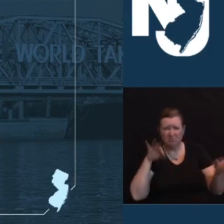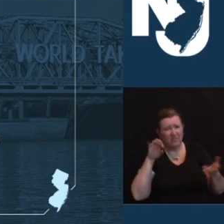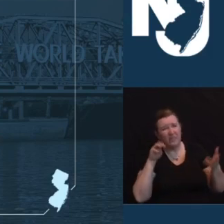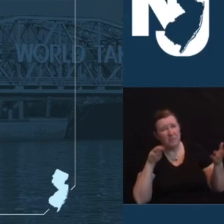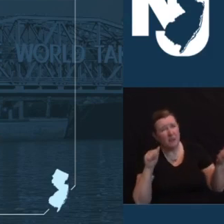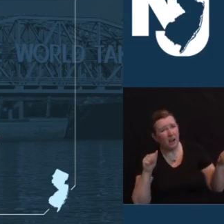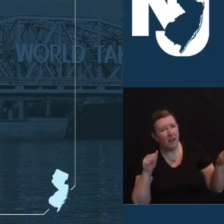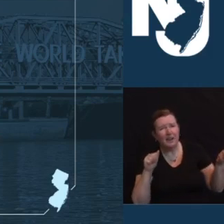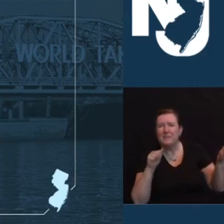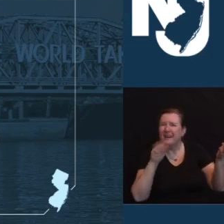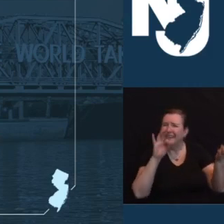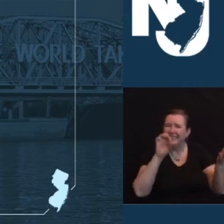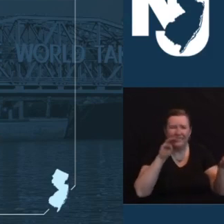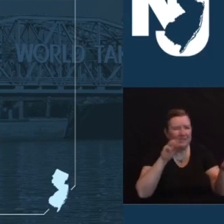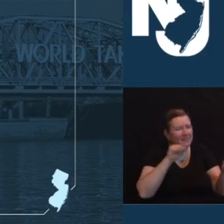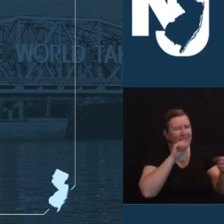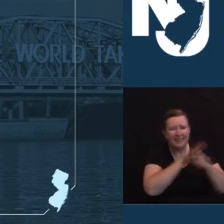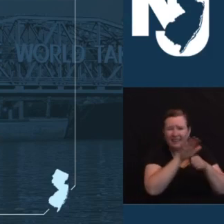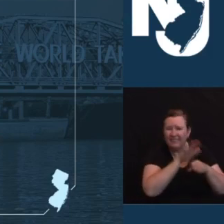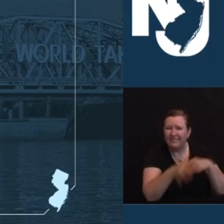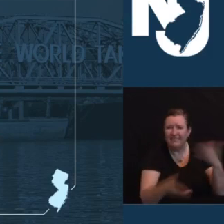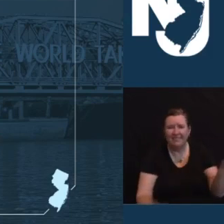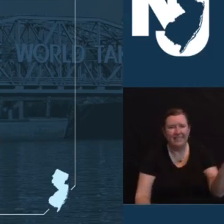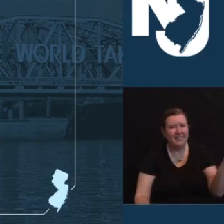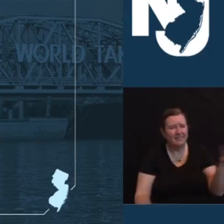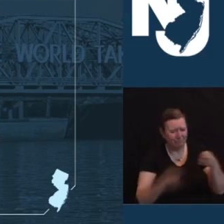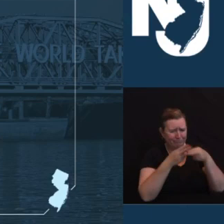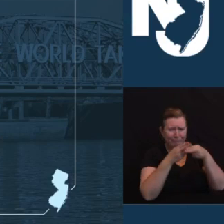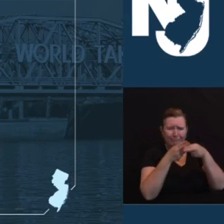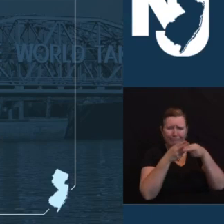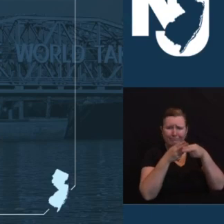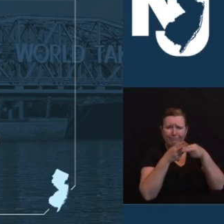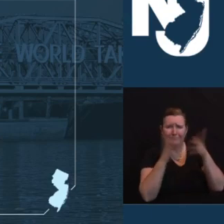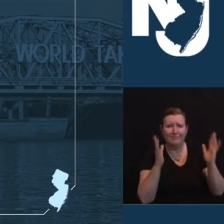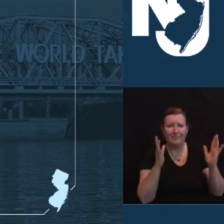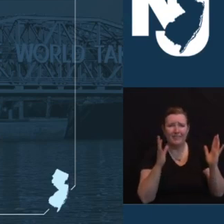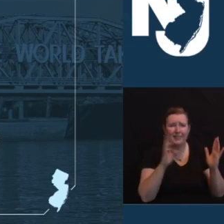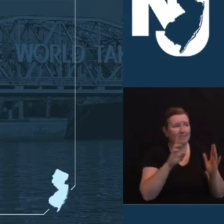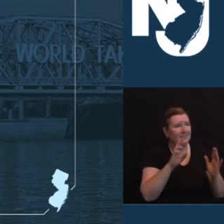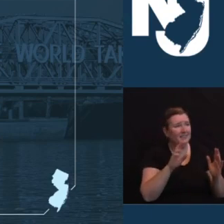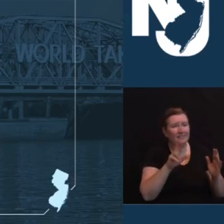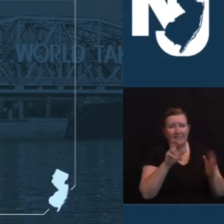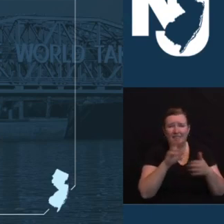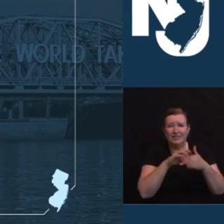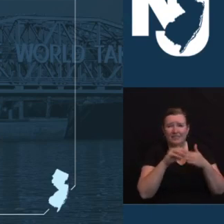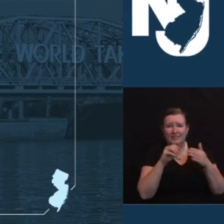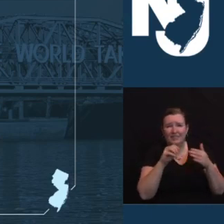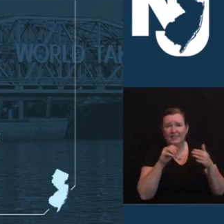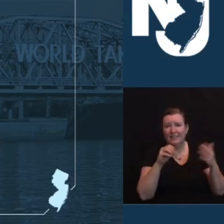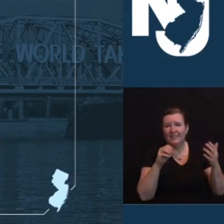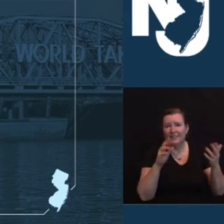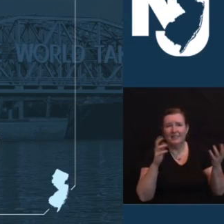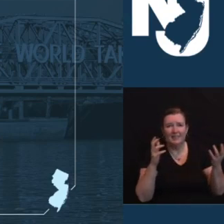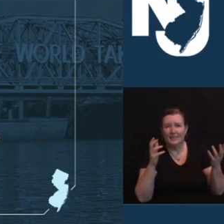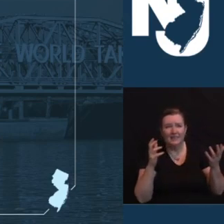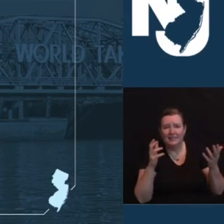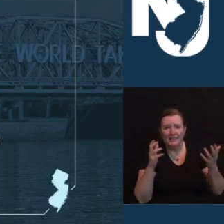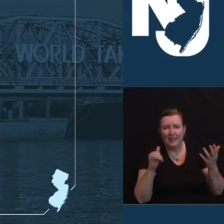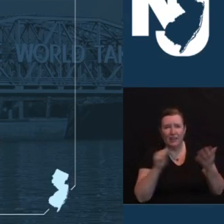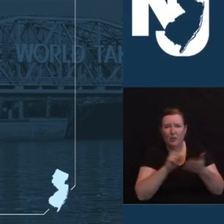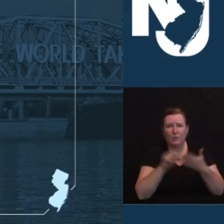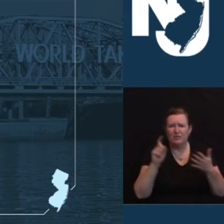should really happen here is that $600 benefit should be extended, and extended meaningfully,